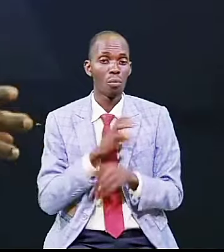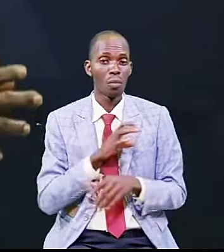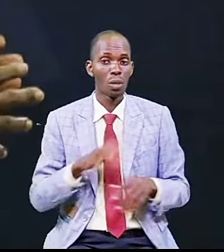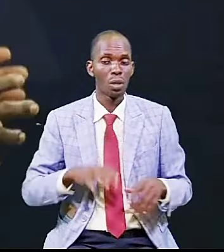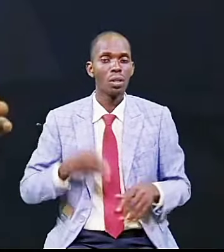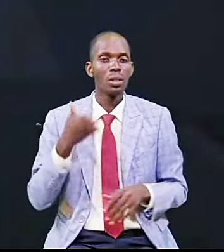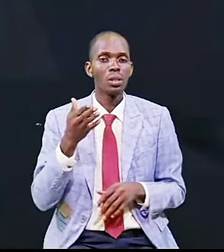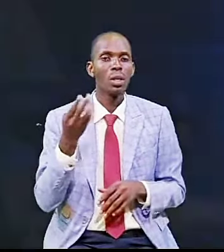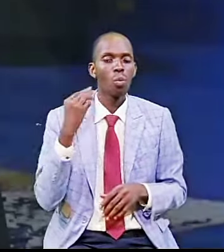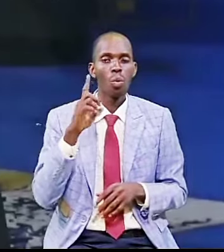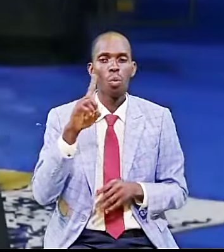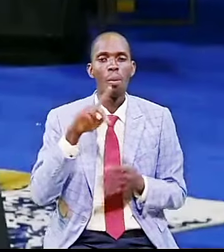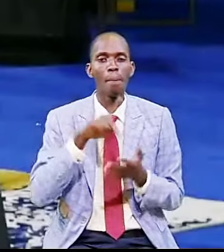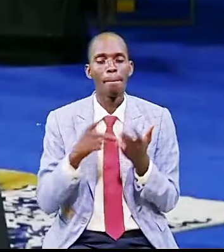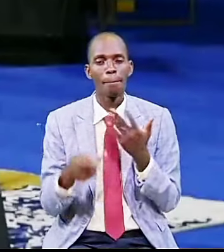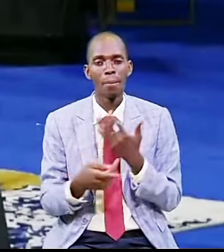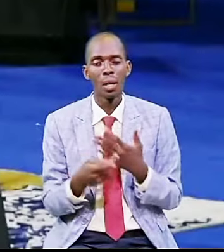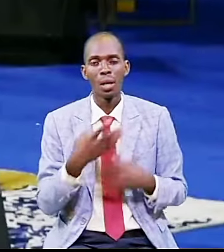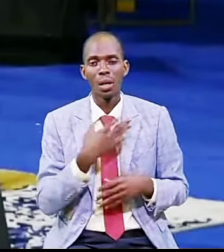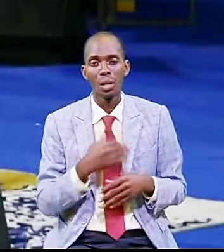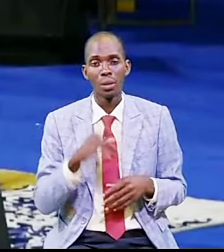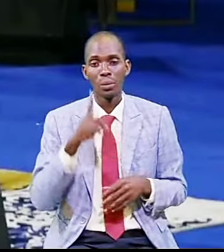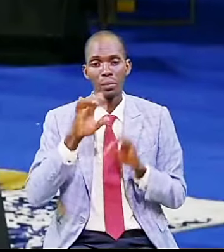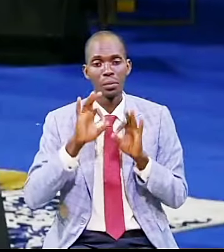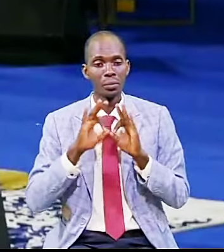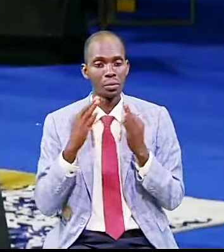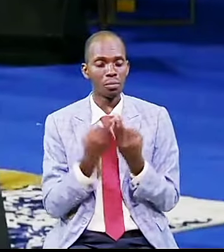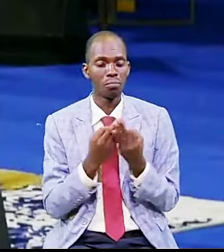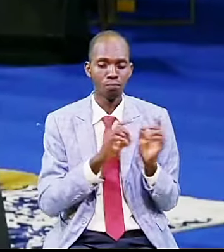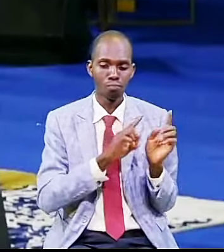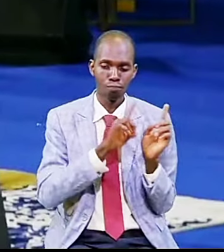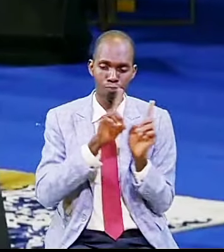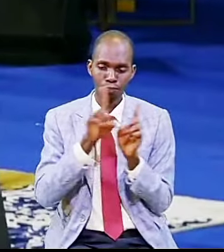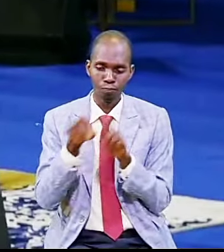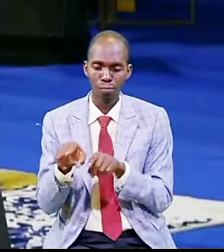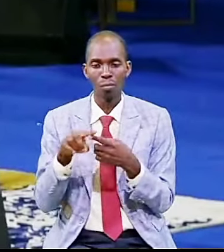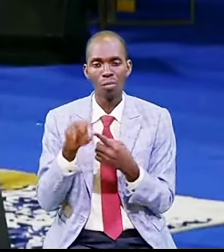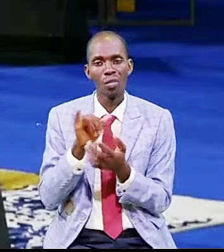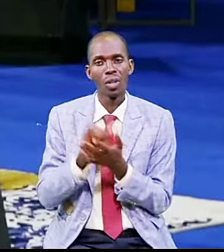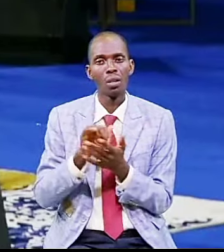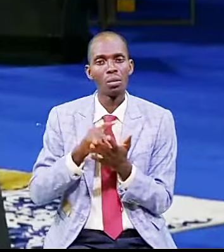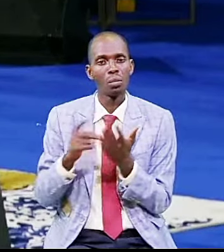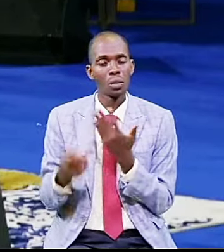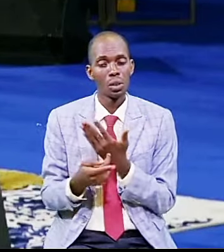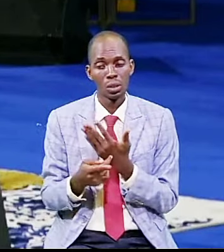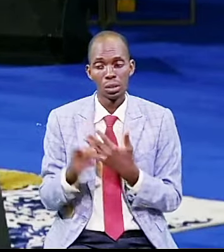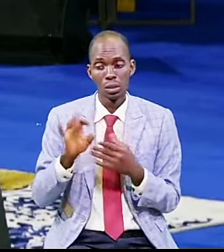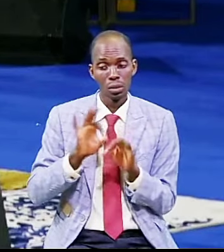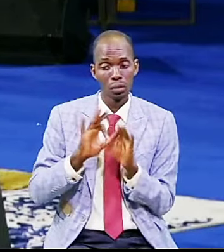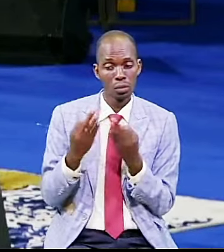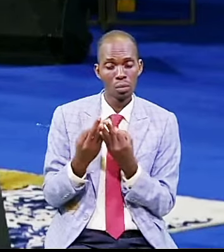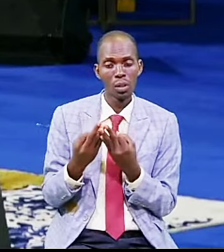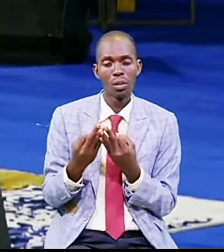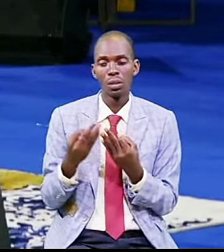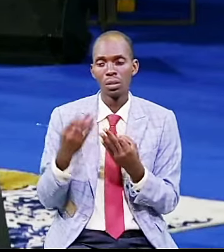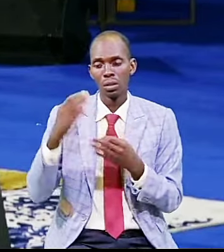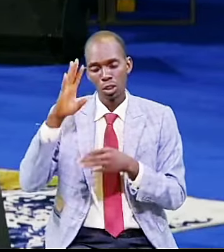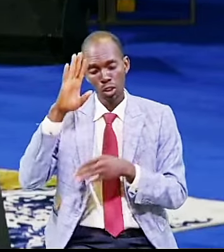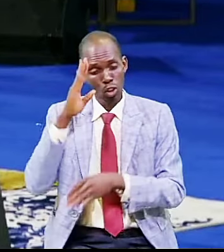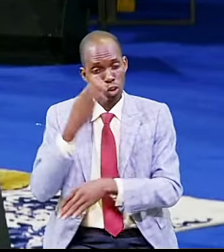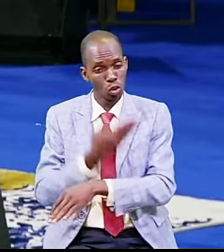and a family went to that crusade. The boy, the son, had been